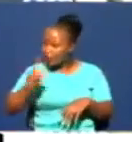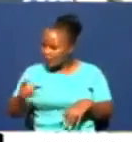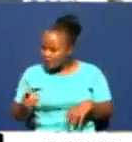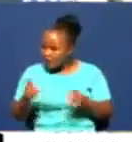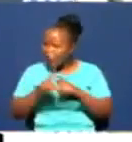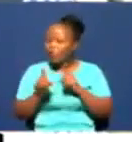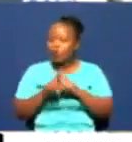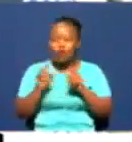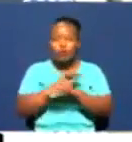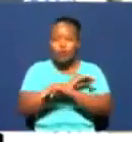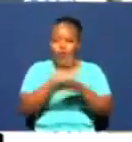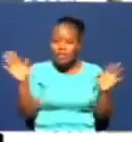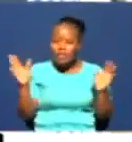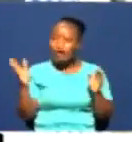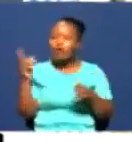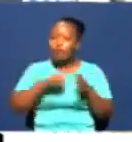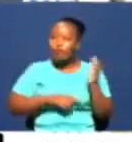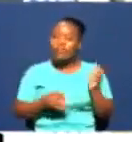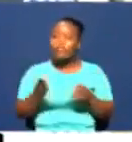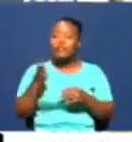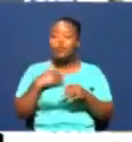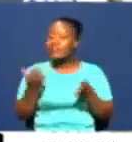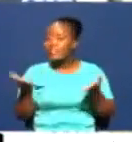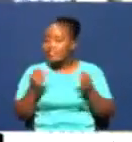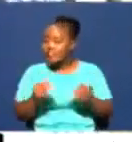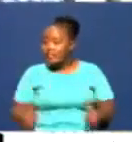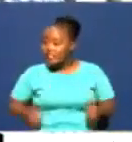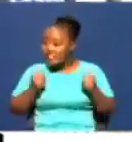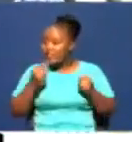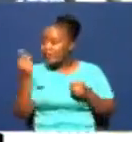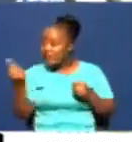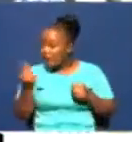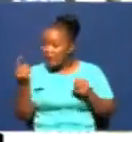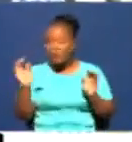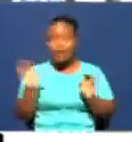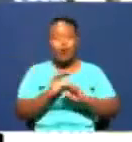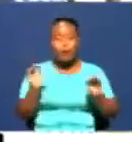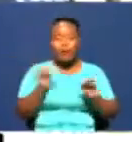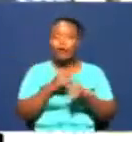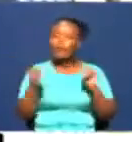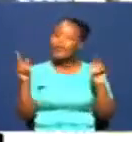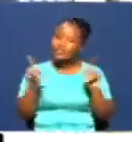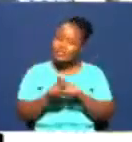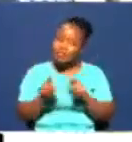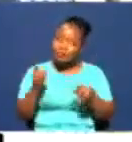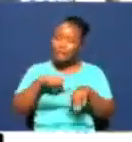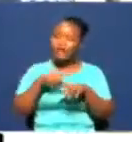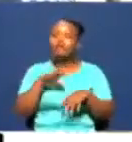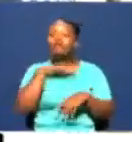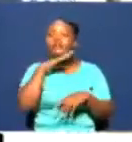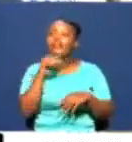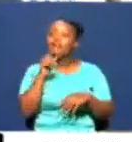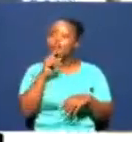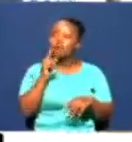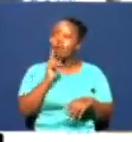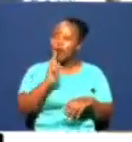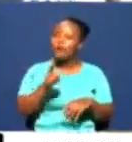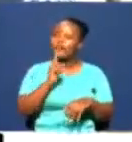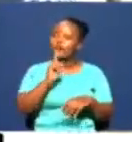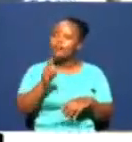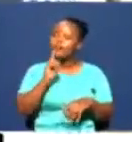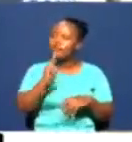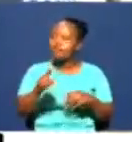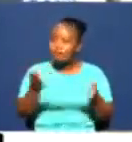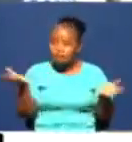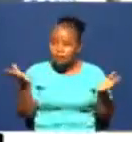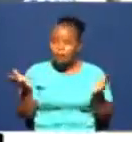wanted, not just in life but what he wanted in death as well. And part of those instructions